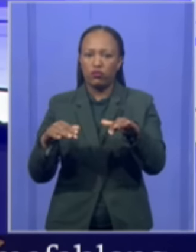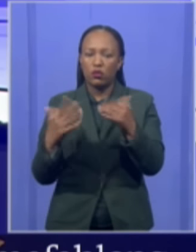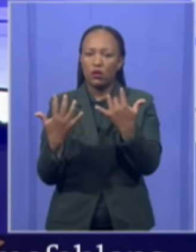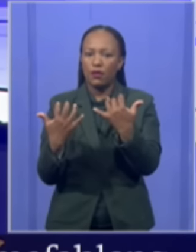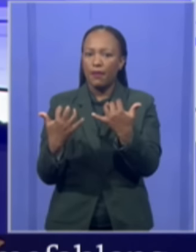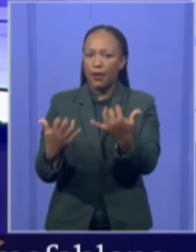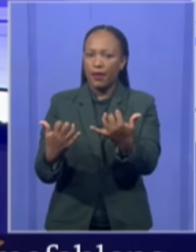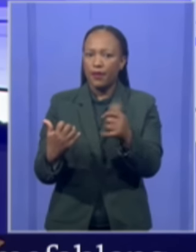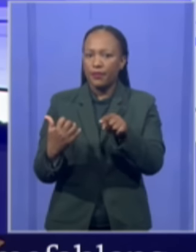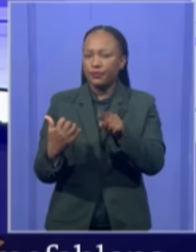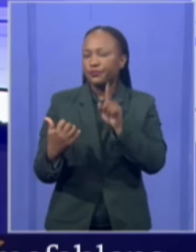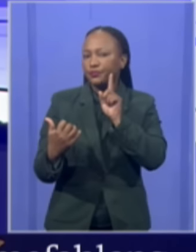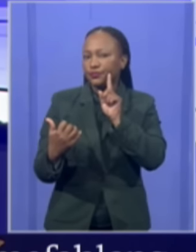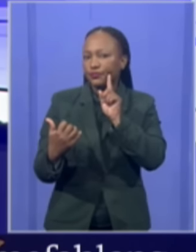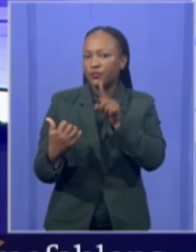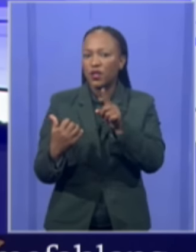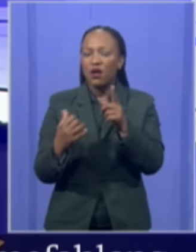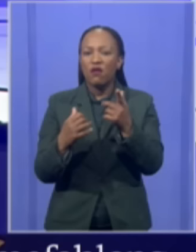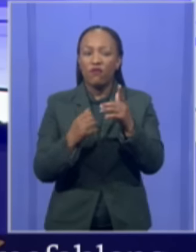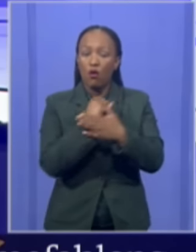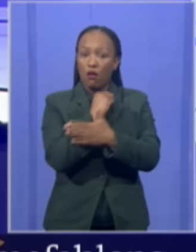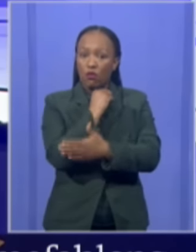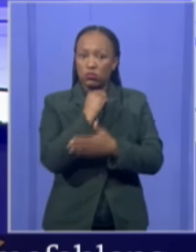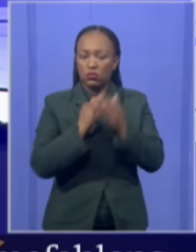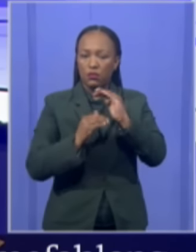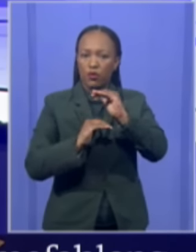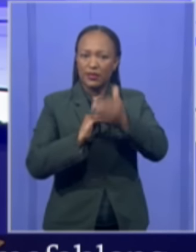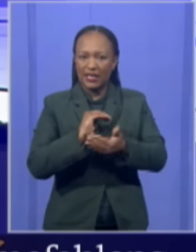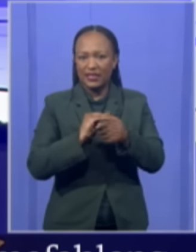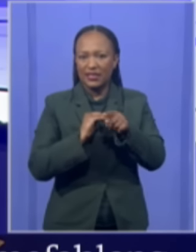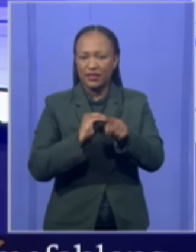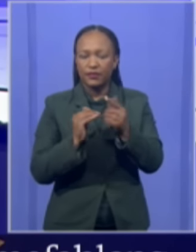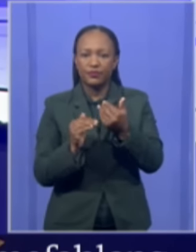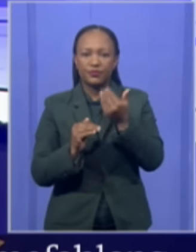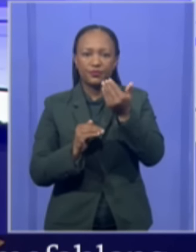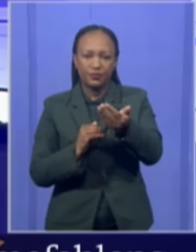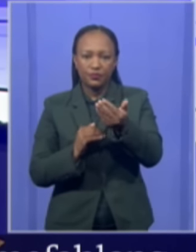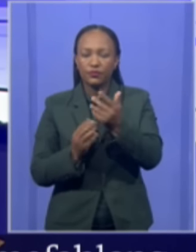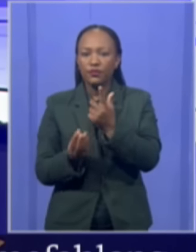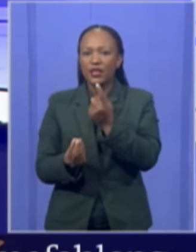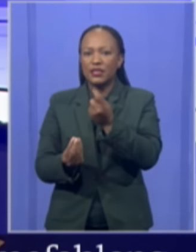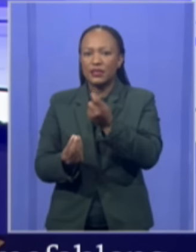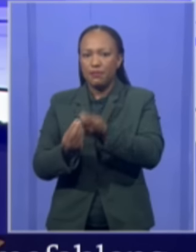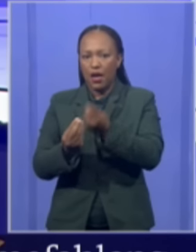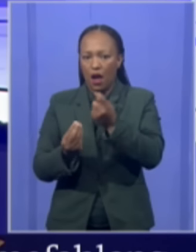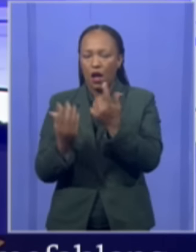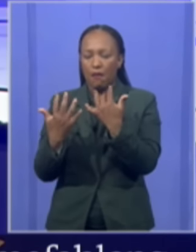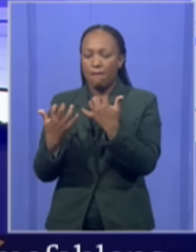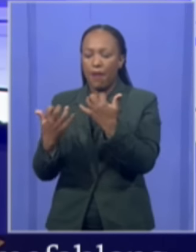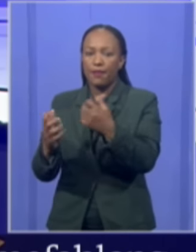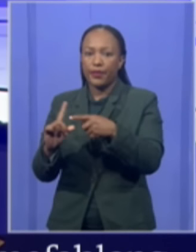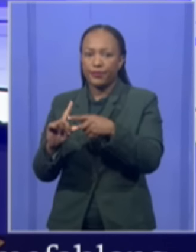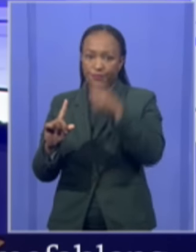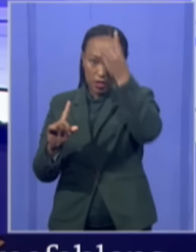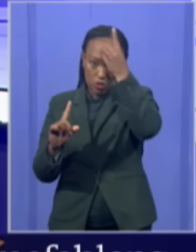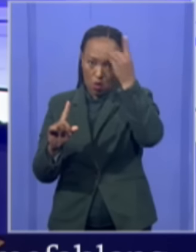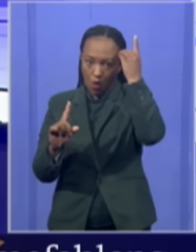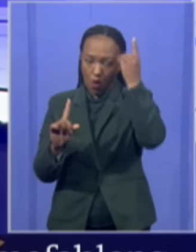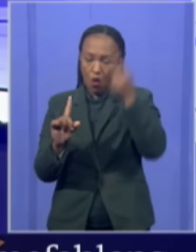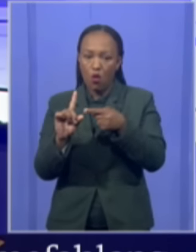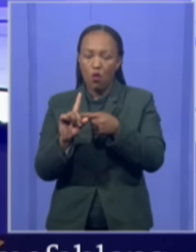e swanetše go šetšana le merero ya tšhireletšo ya naga ka gona. Se ke ka morago ga gore mospikara wa palamente Thoko Didiza a laele dikomiti